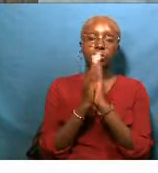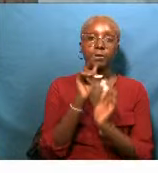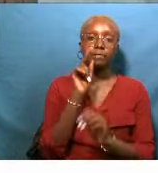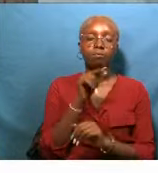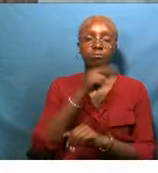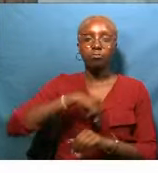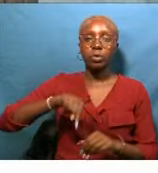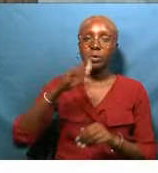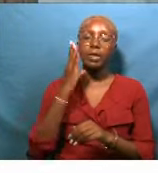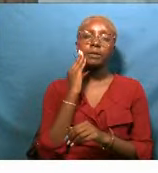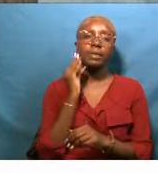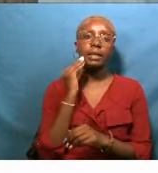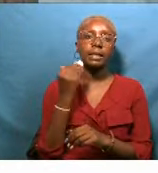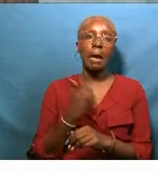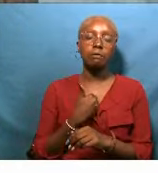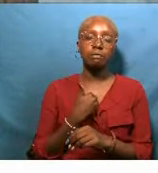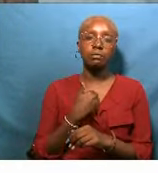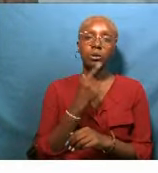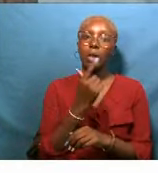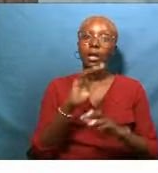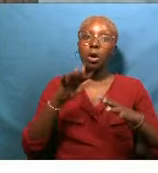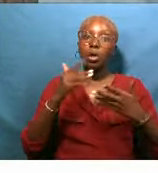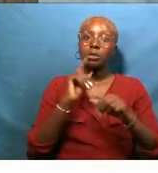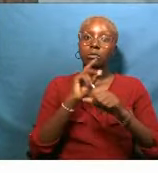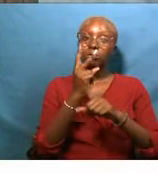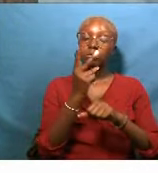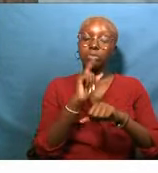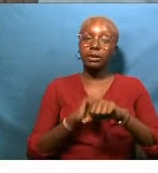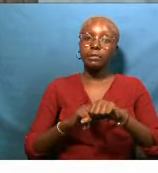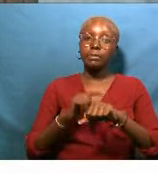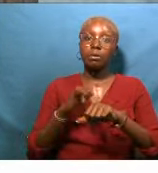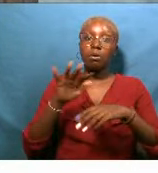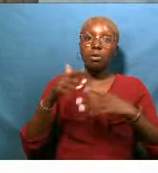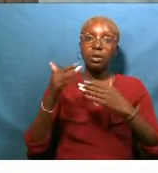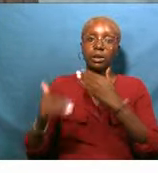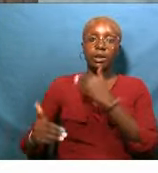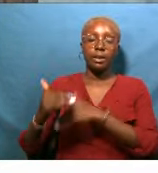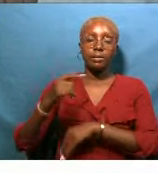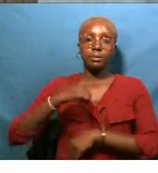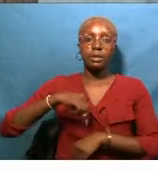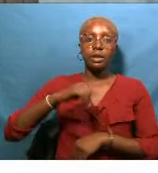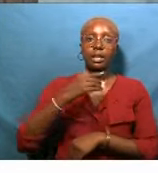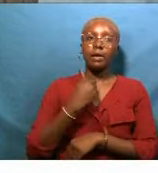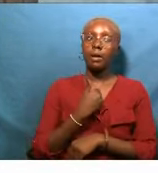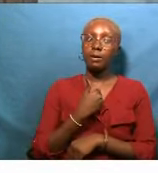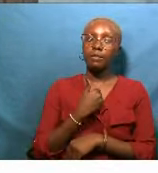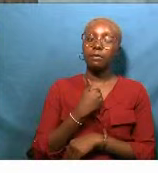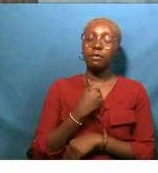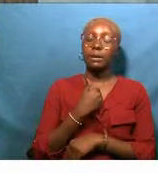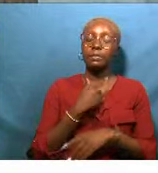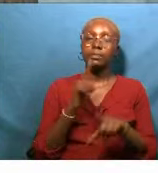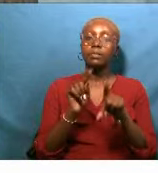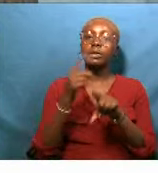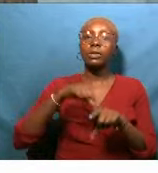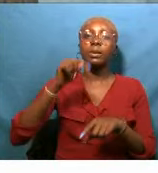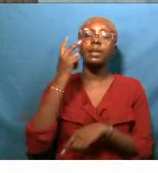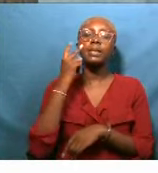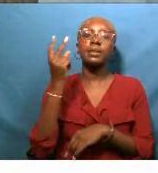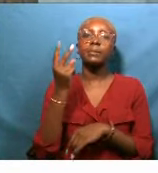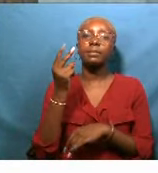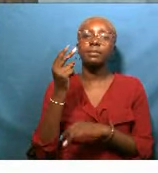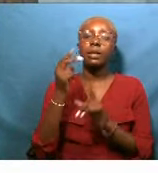twice, or our loved ones and our neighbors have, and we have seen it. But the gospel message gives us